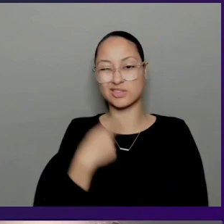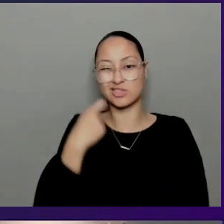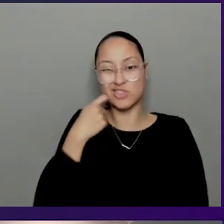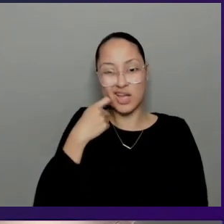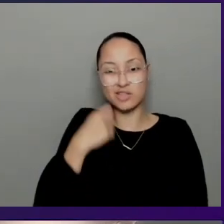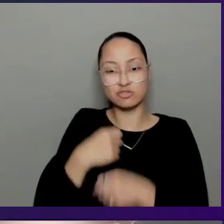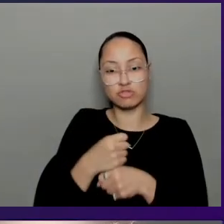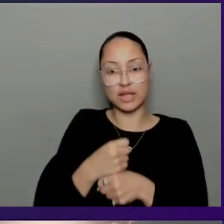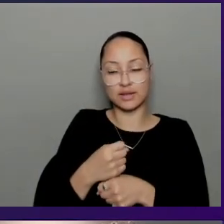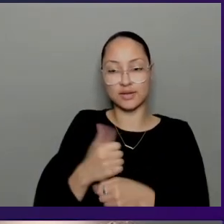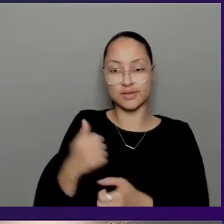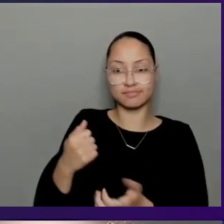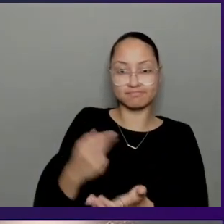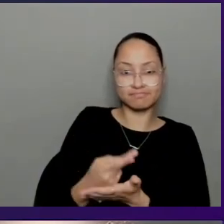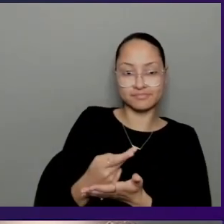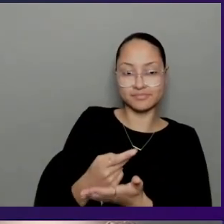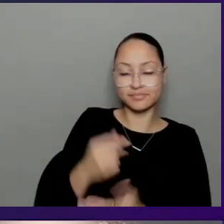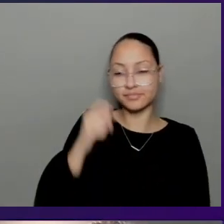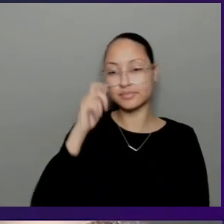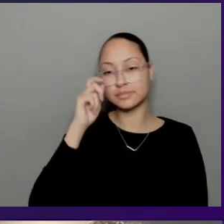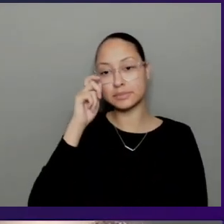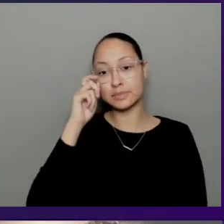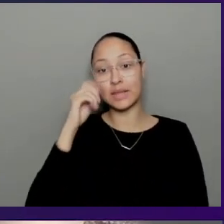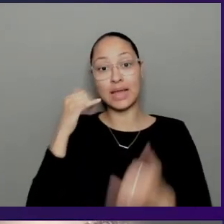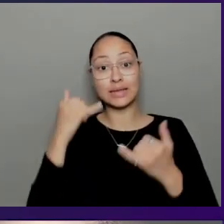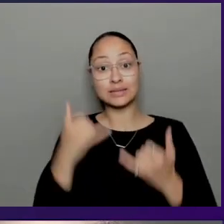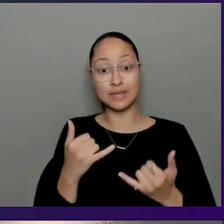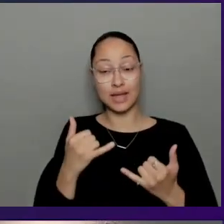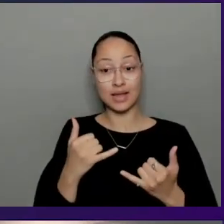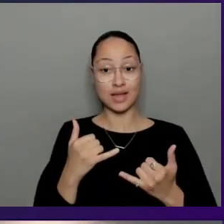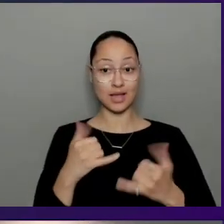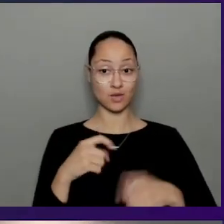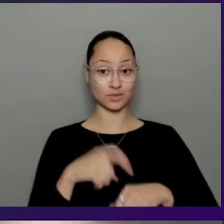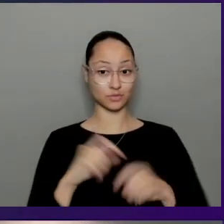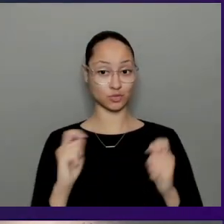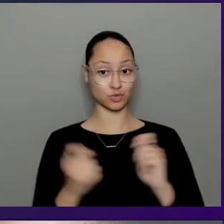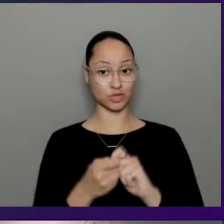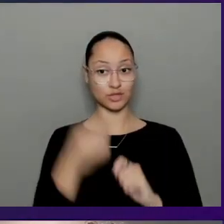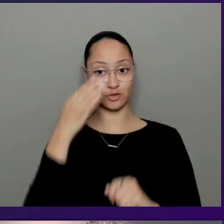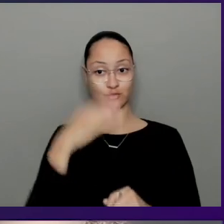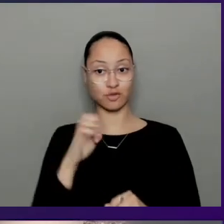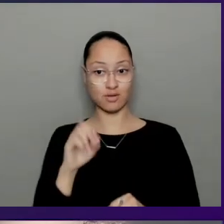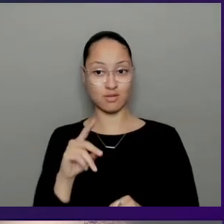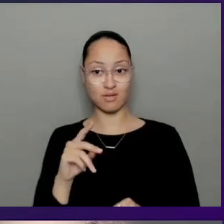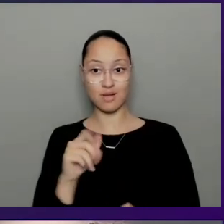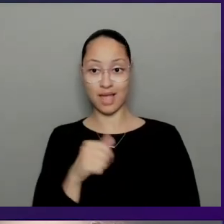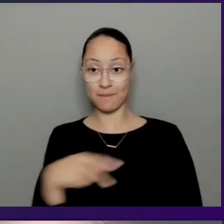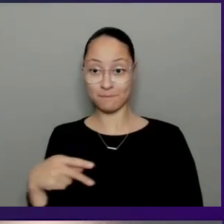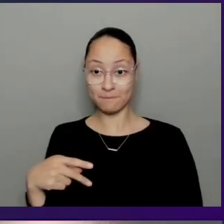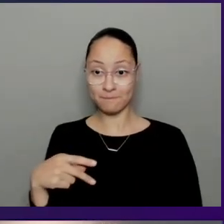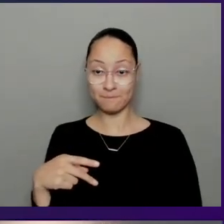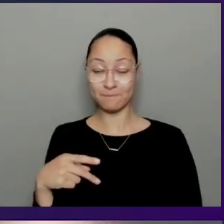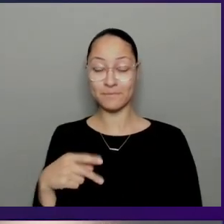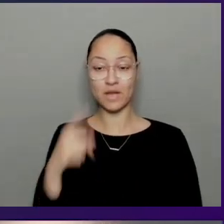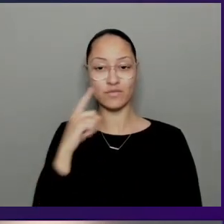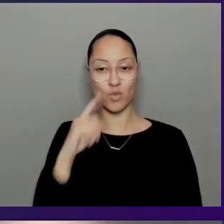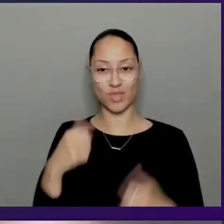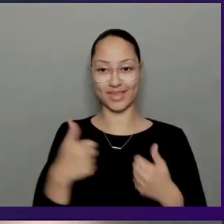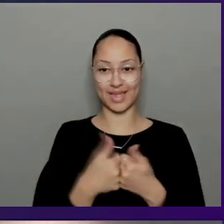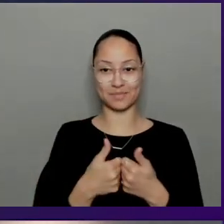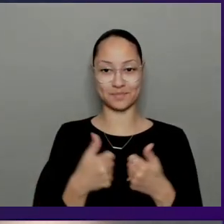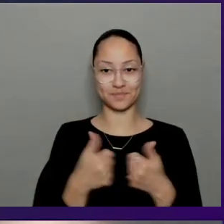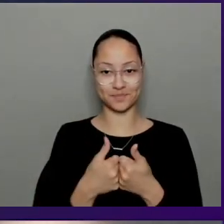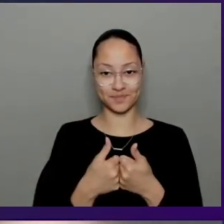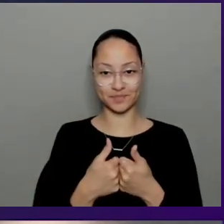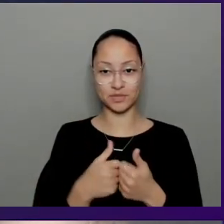So now it's time to change our front-end application, creating some components for our game. So the first component is the